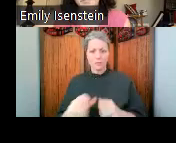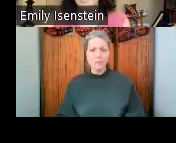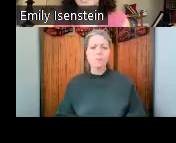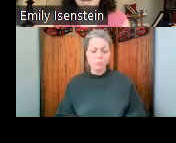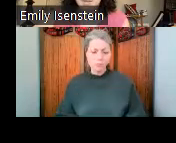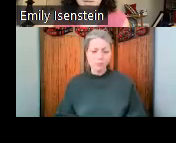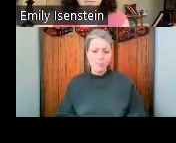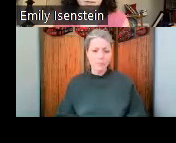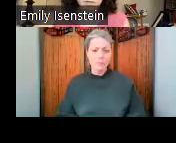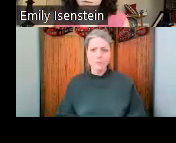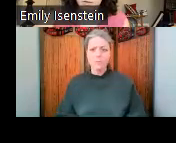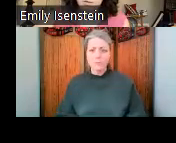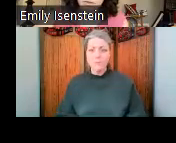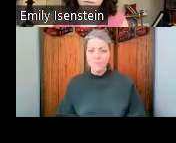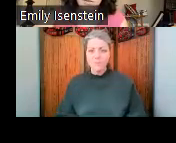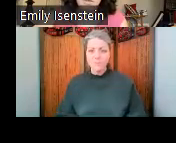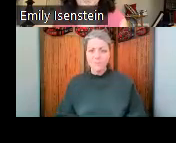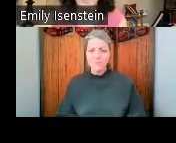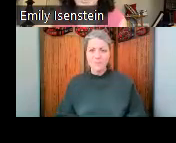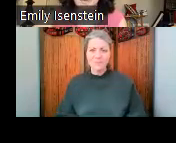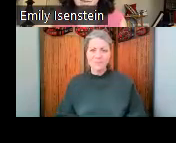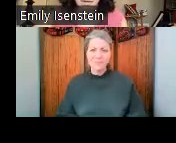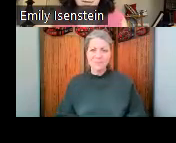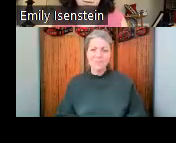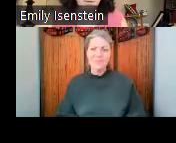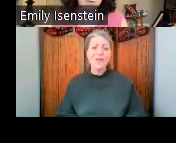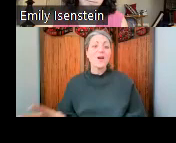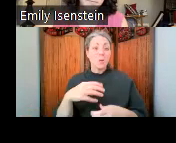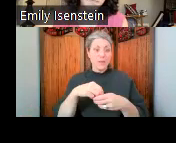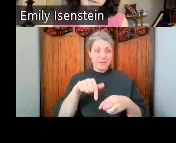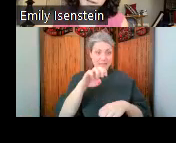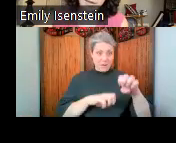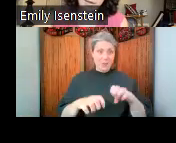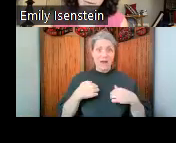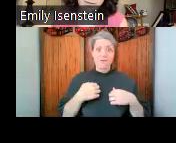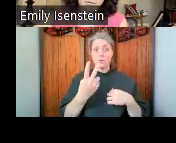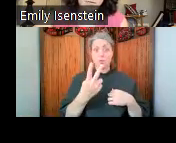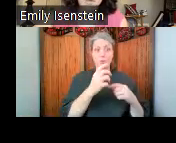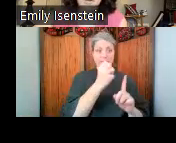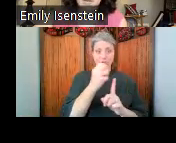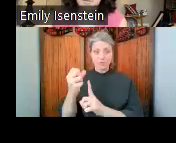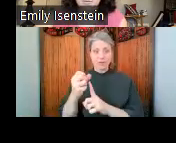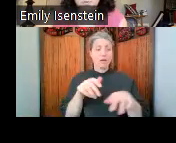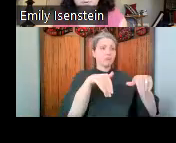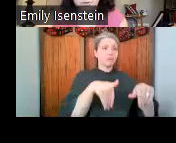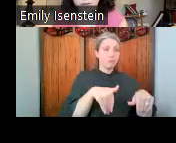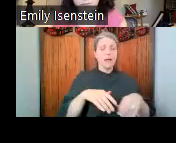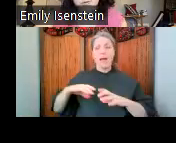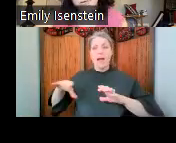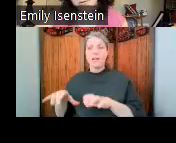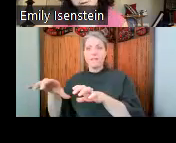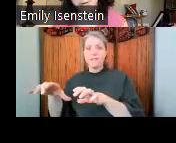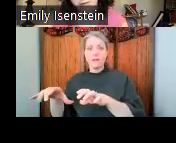So within this experiment, there are two conditions, a passive and an active condition. In the passive one, there is a virtual